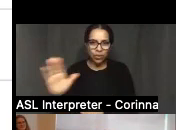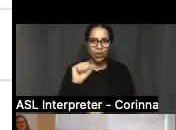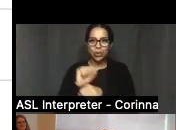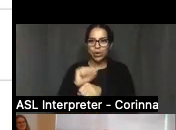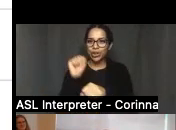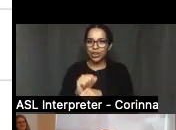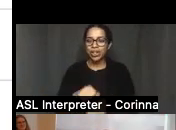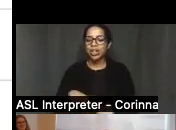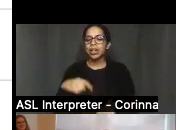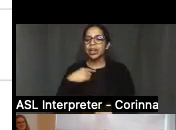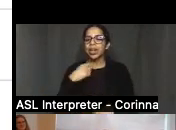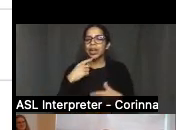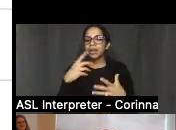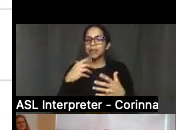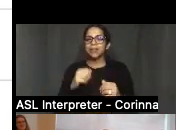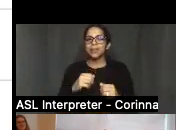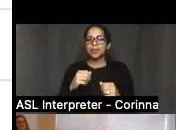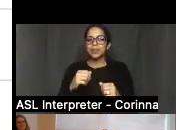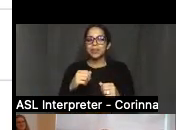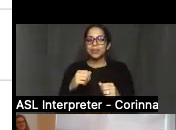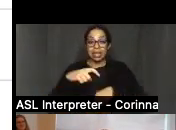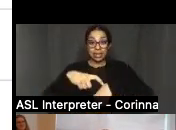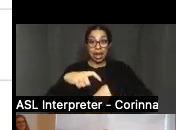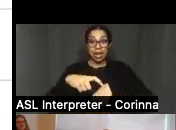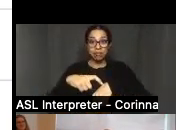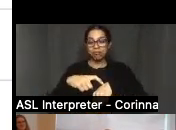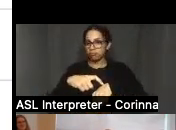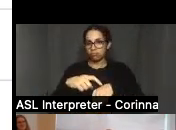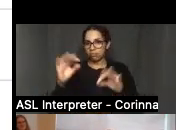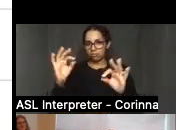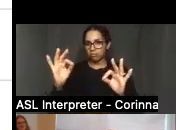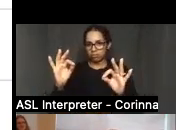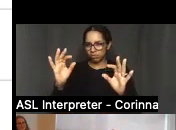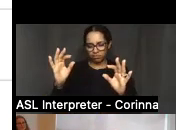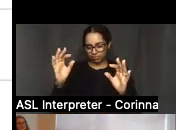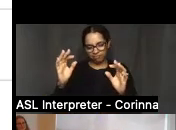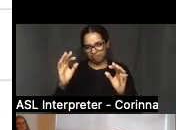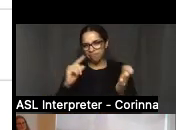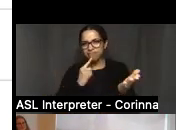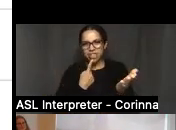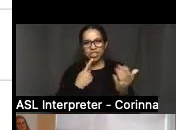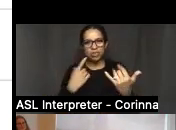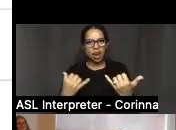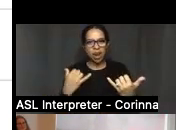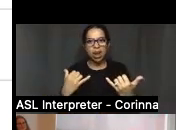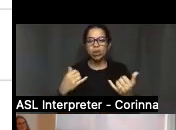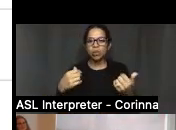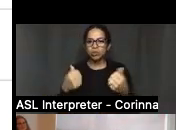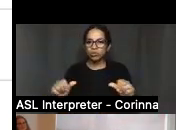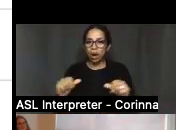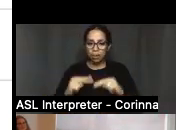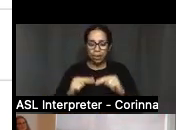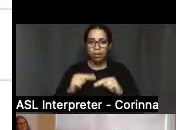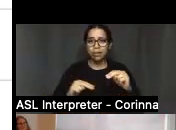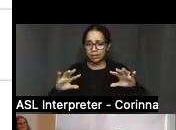the time is so crucial right now for us to build kind of this collective impact,